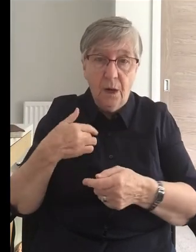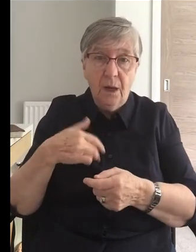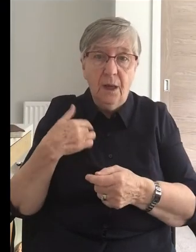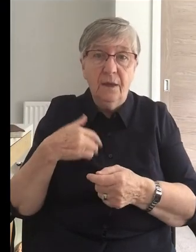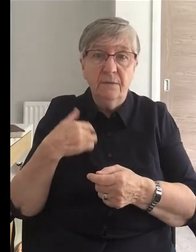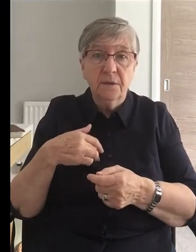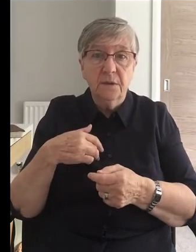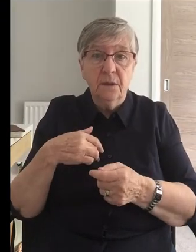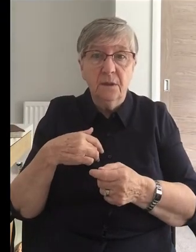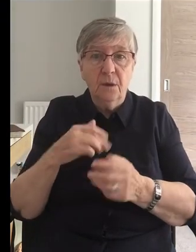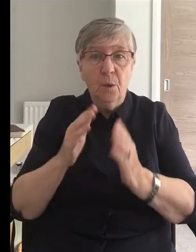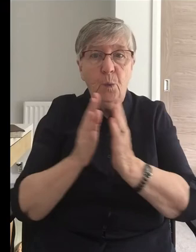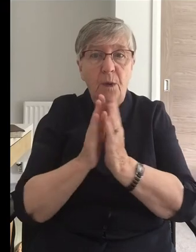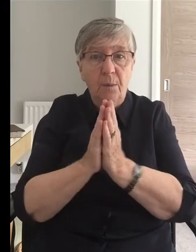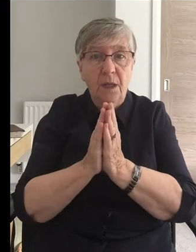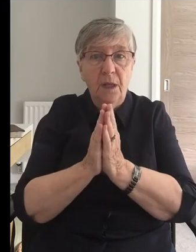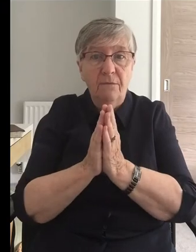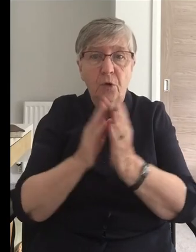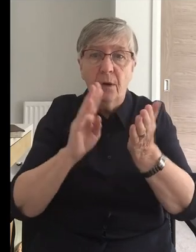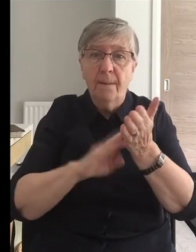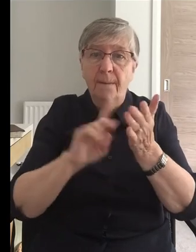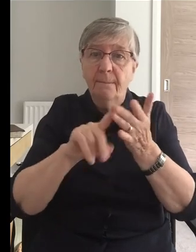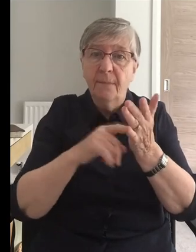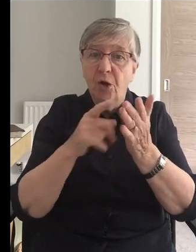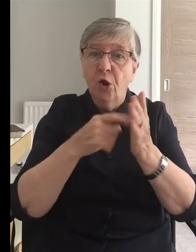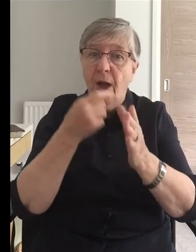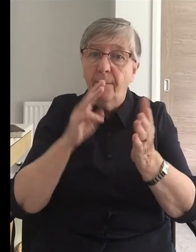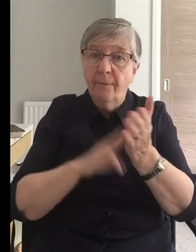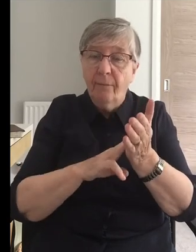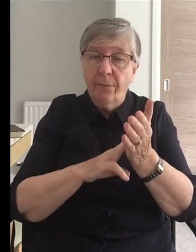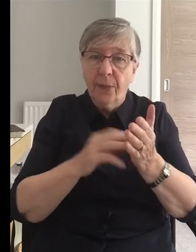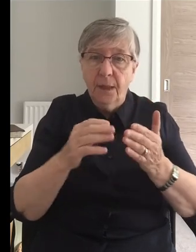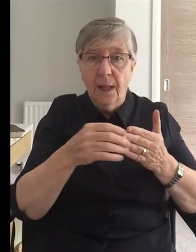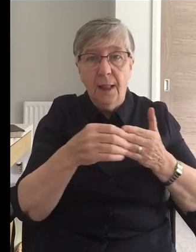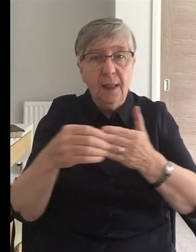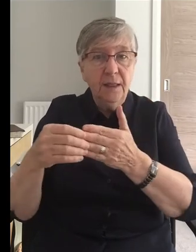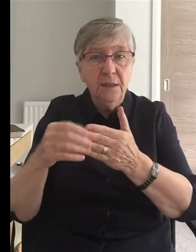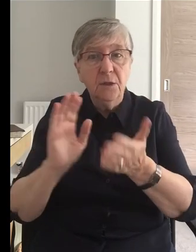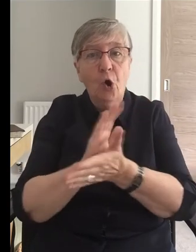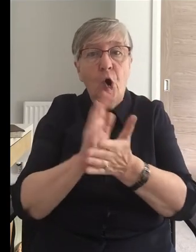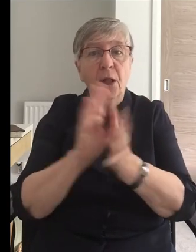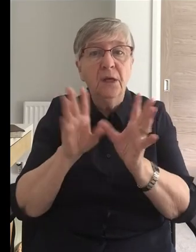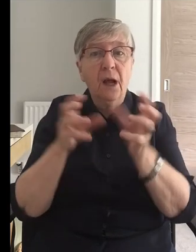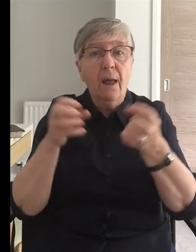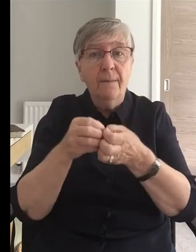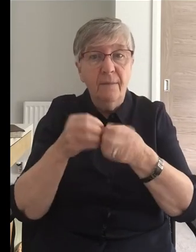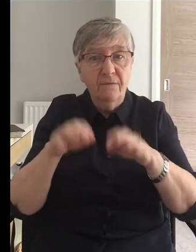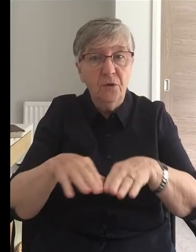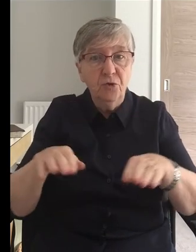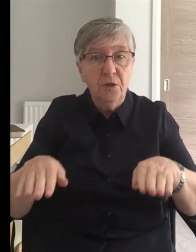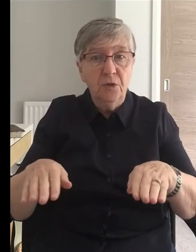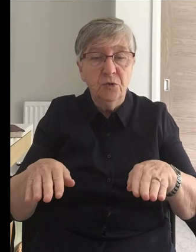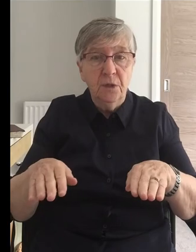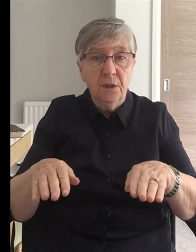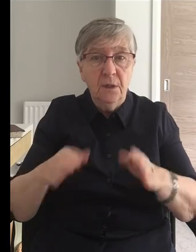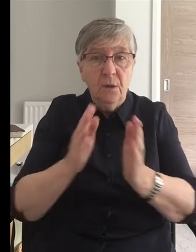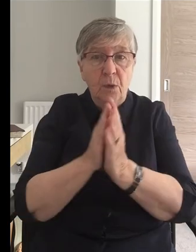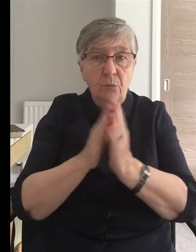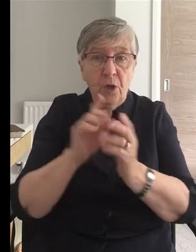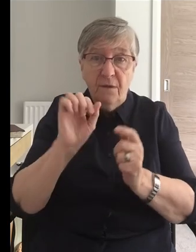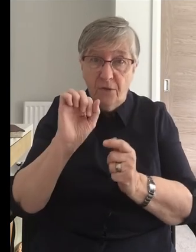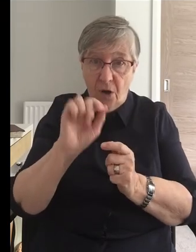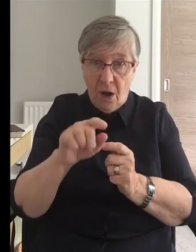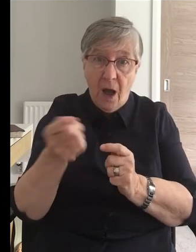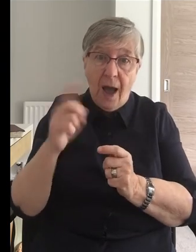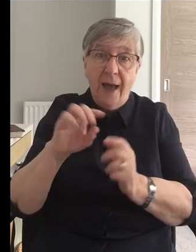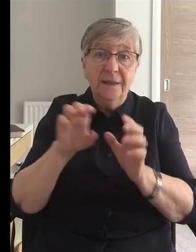for Miriam as she leads our holiday club later this month. We pray for Miriam and her team as they bring the good